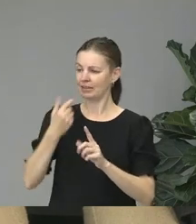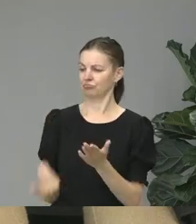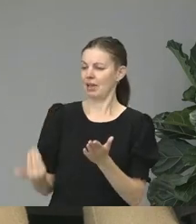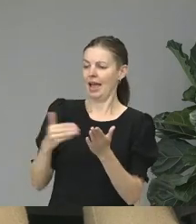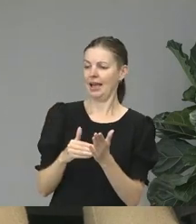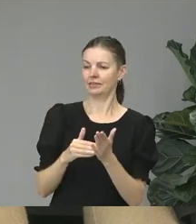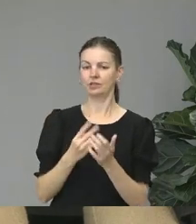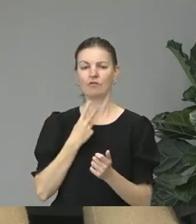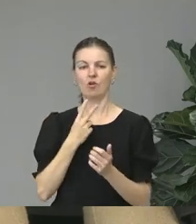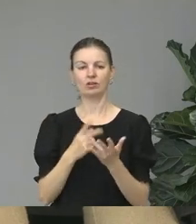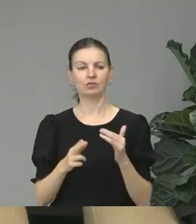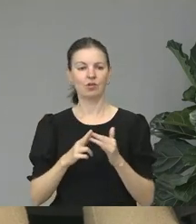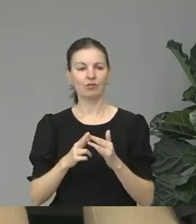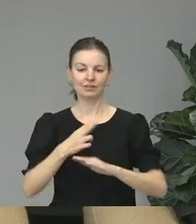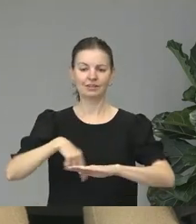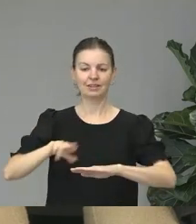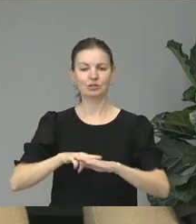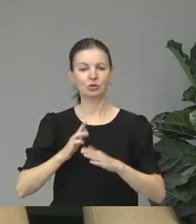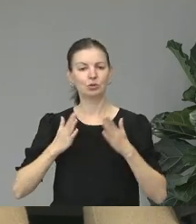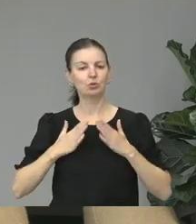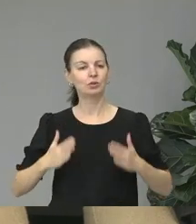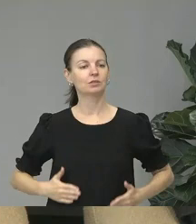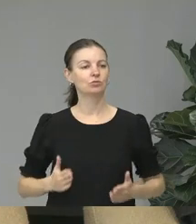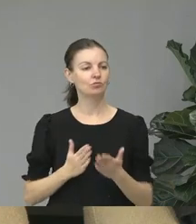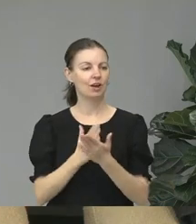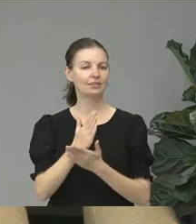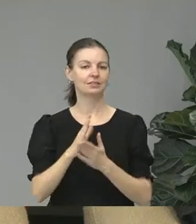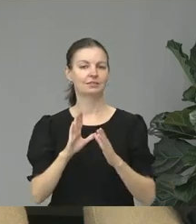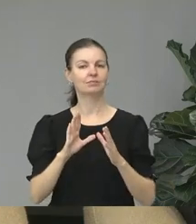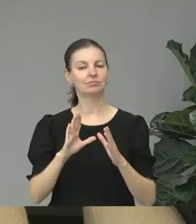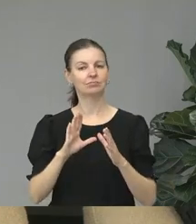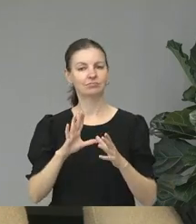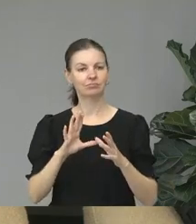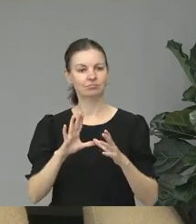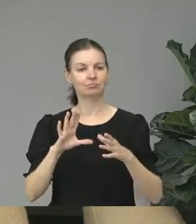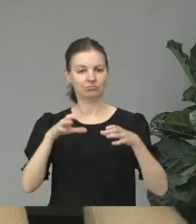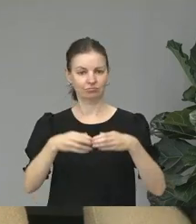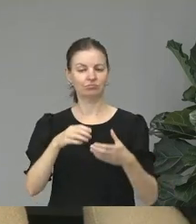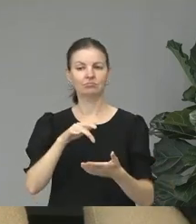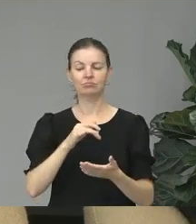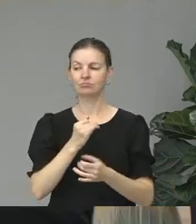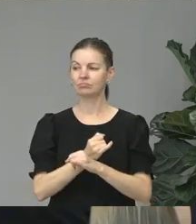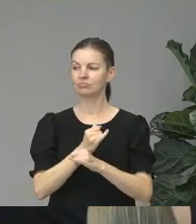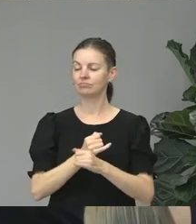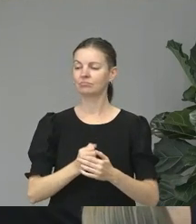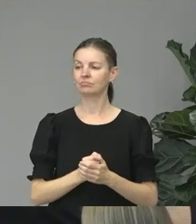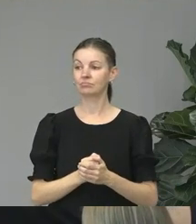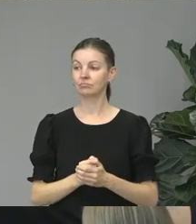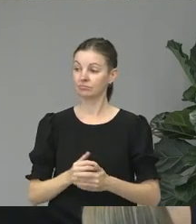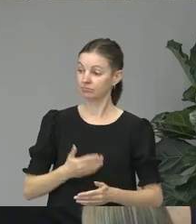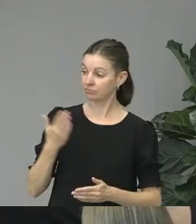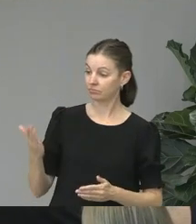the voice of the National Human Rights Institution to that. Congratulations. Peter, would you like to introduce yourself and tell us why you're